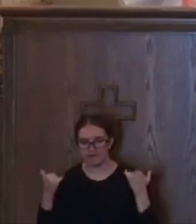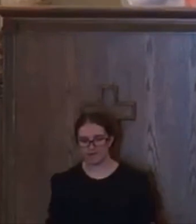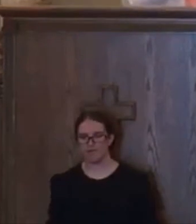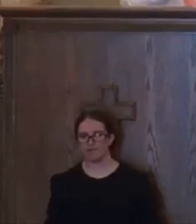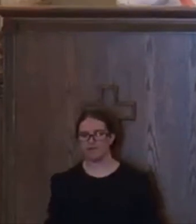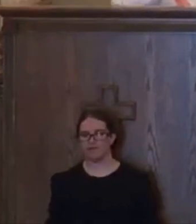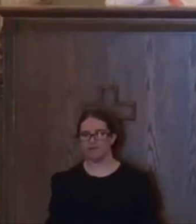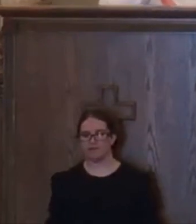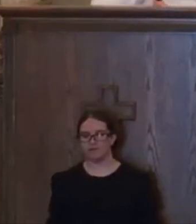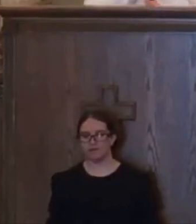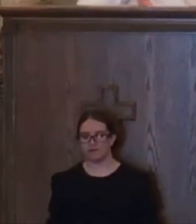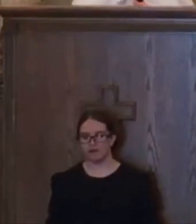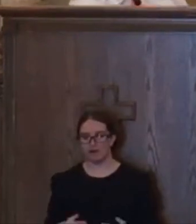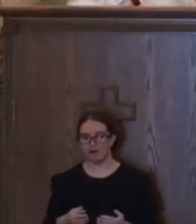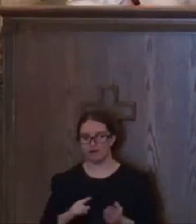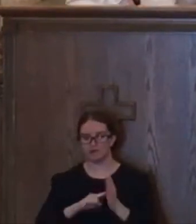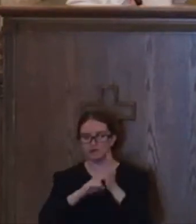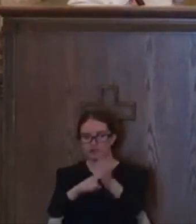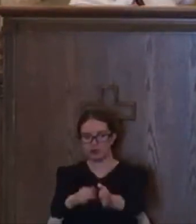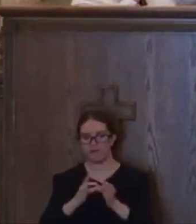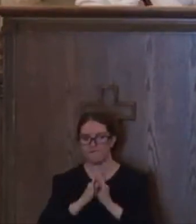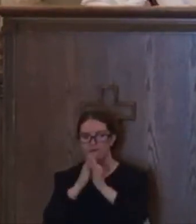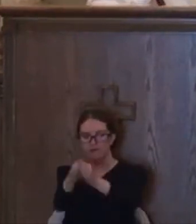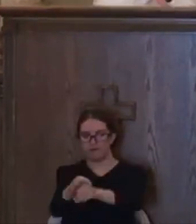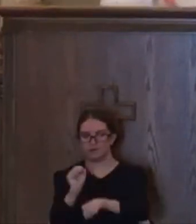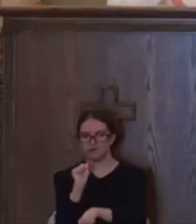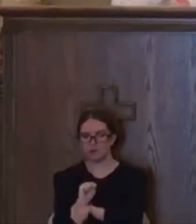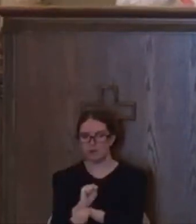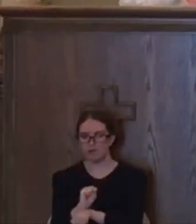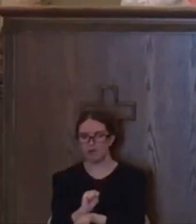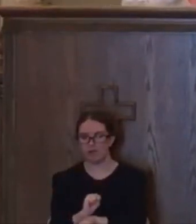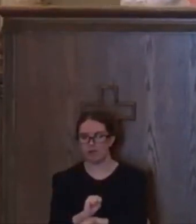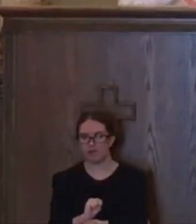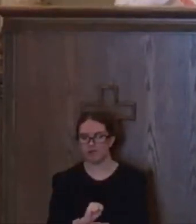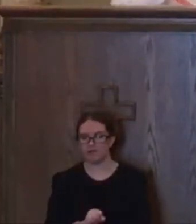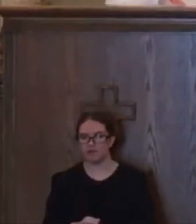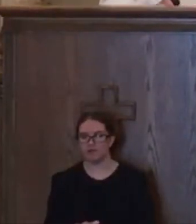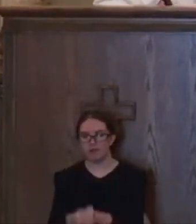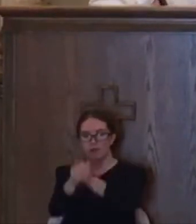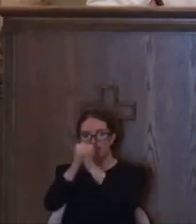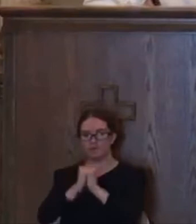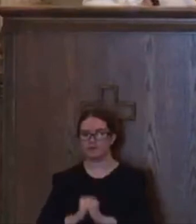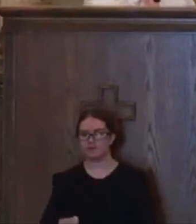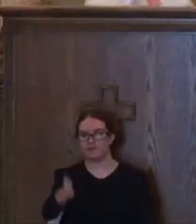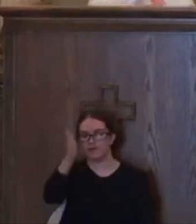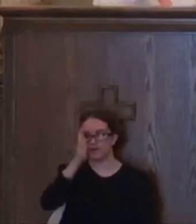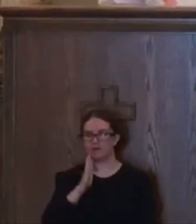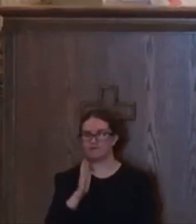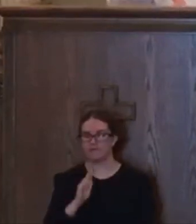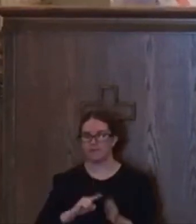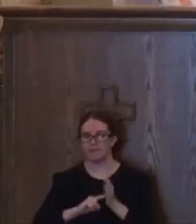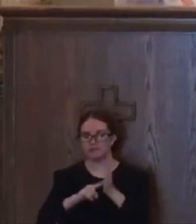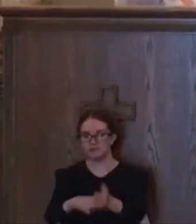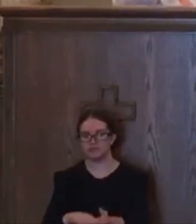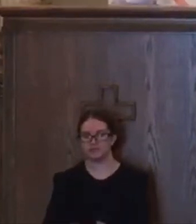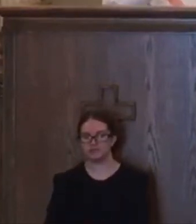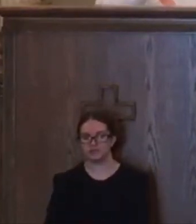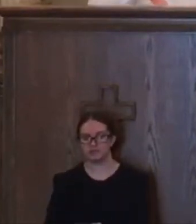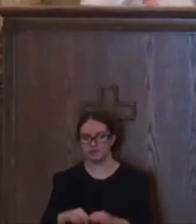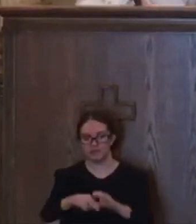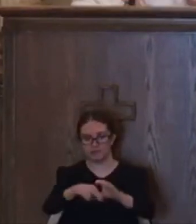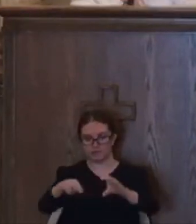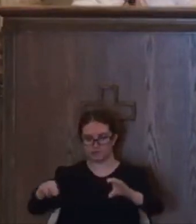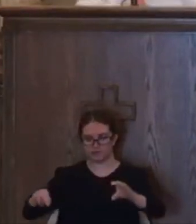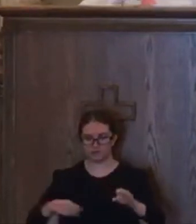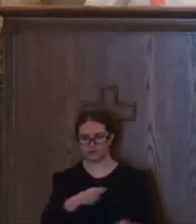You know how you show your faith? You show it with works. You show it by worshiping God. You show it by stepping out from